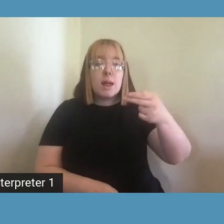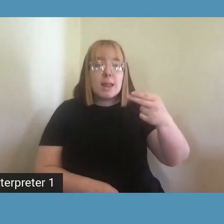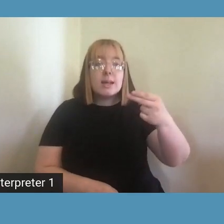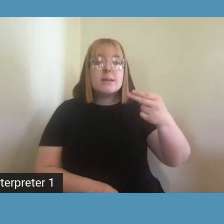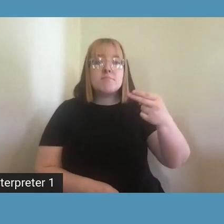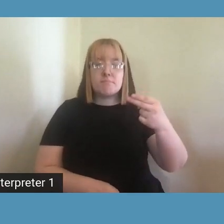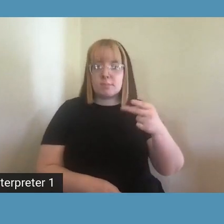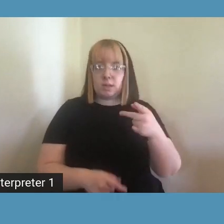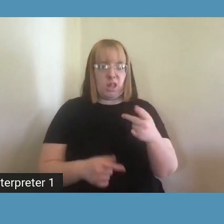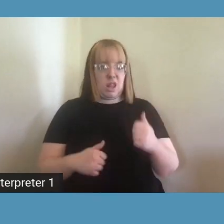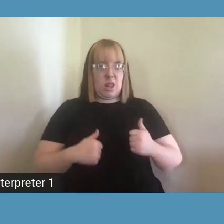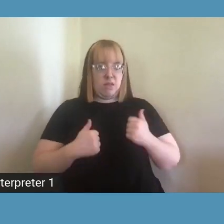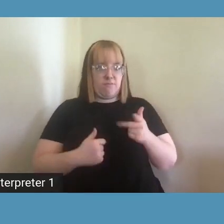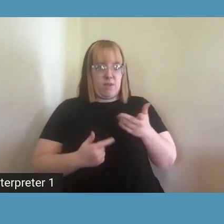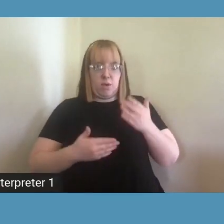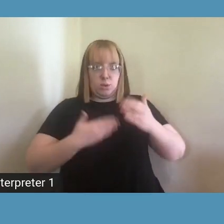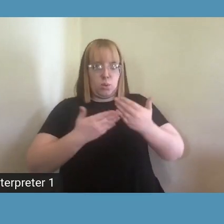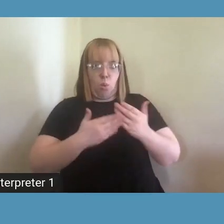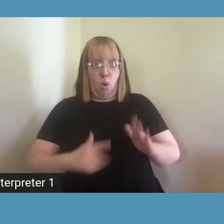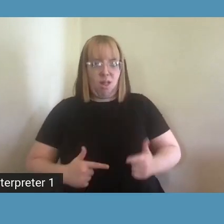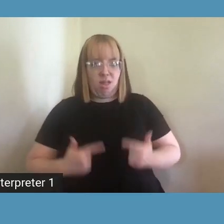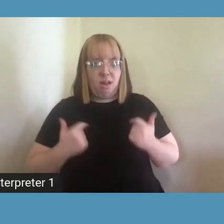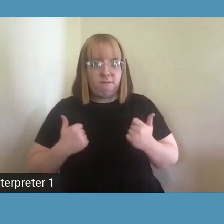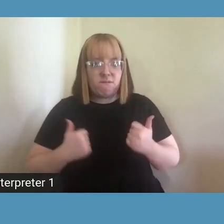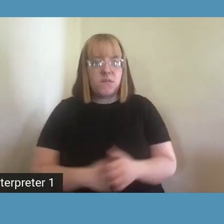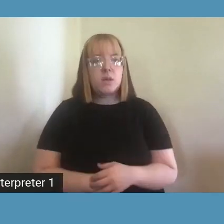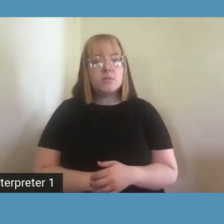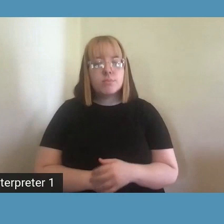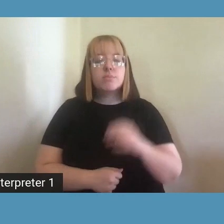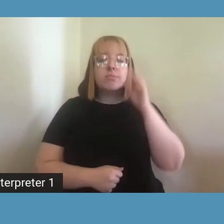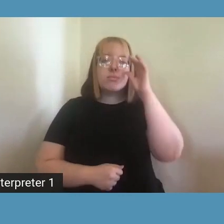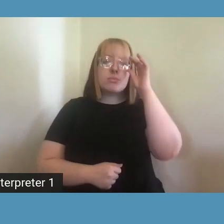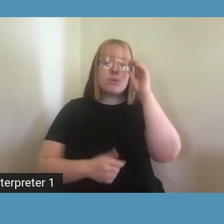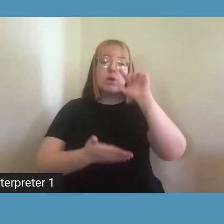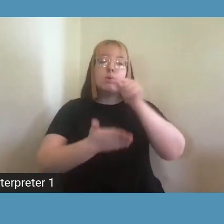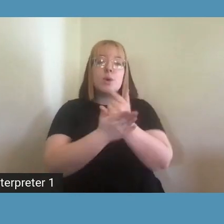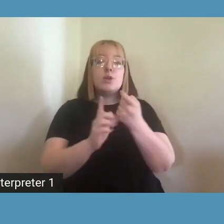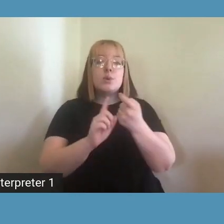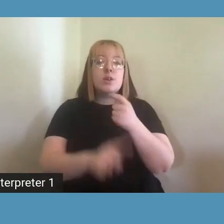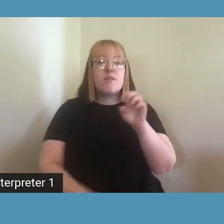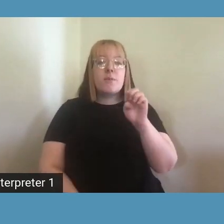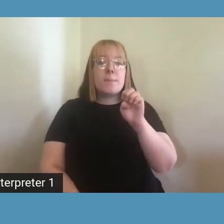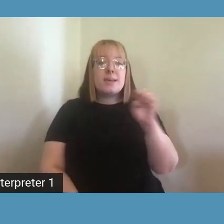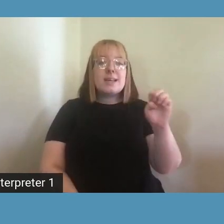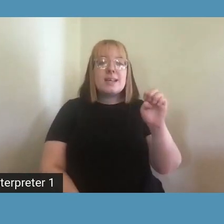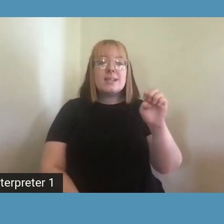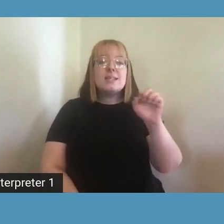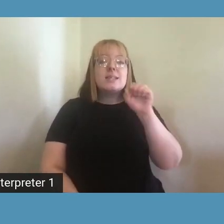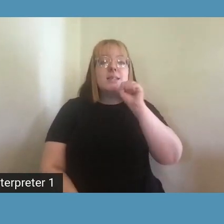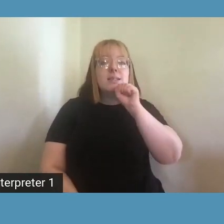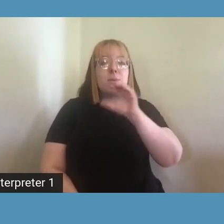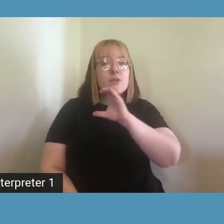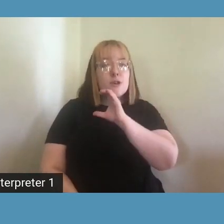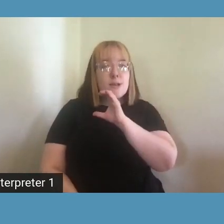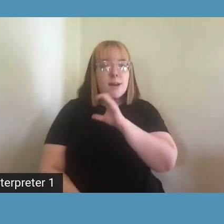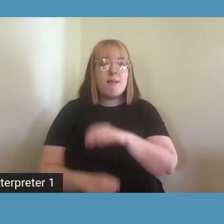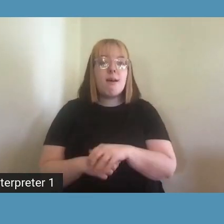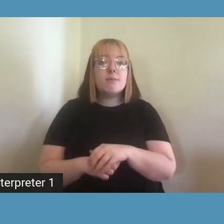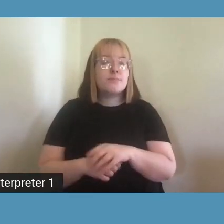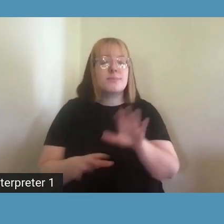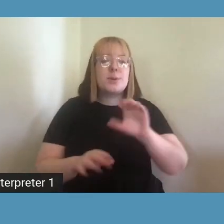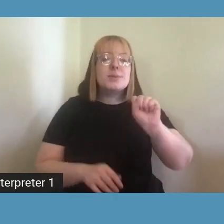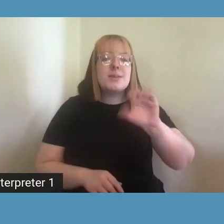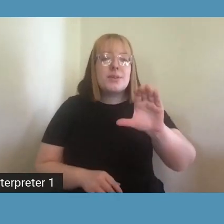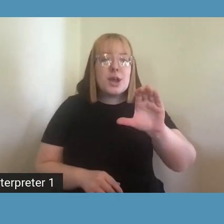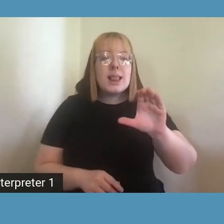he's called home. He graduated from East Carolina University with a double concentration in media performance and media